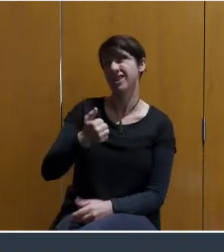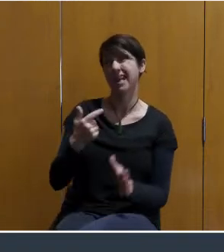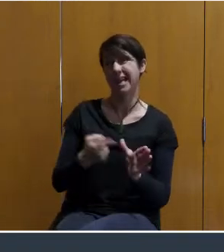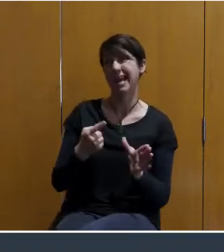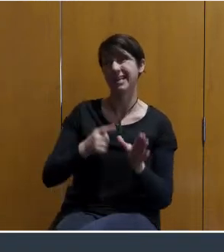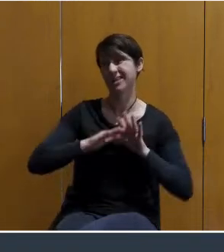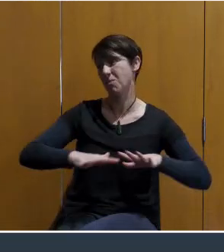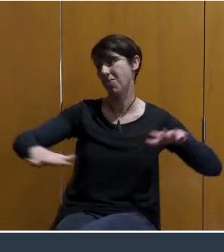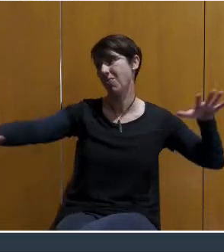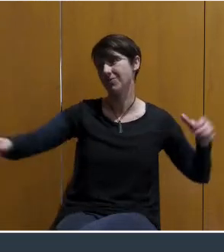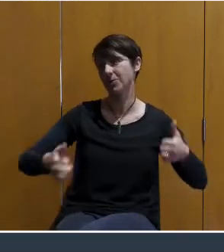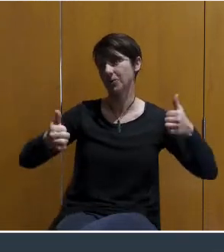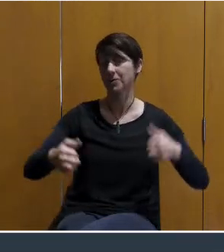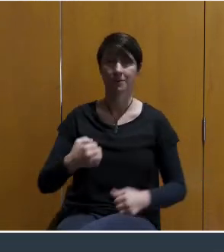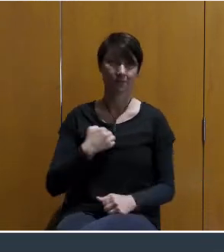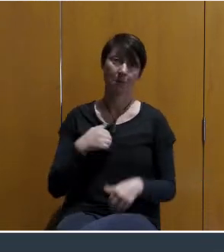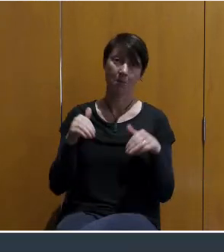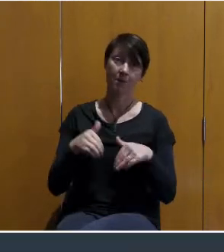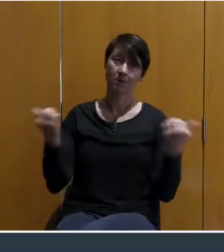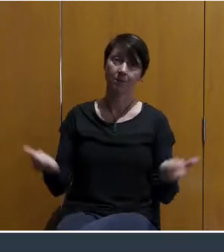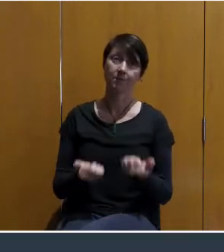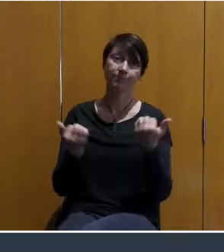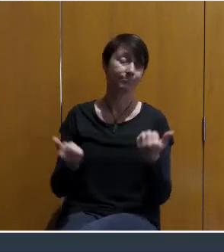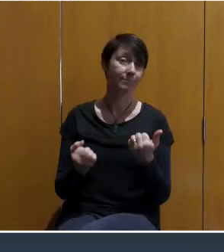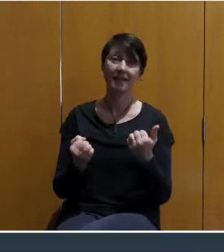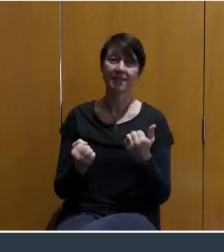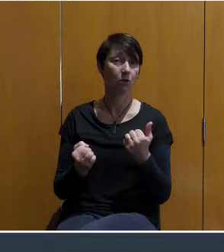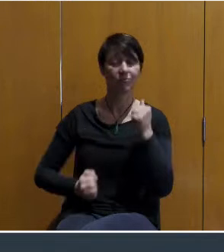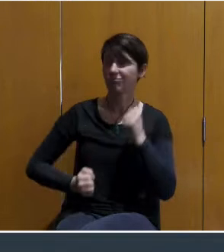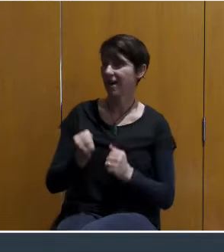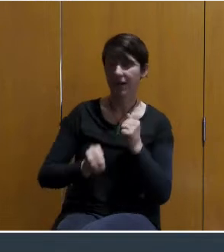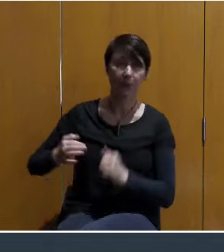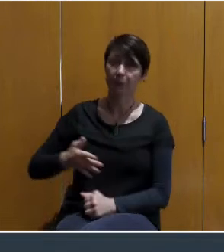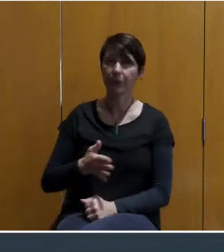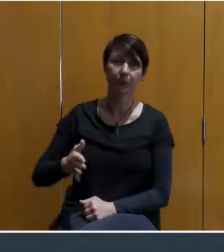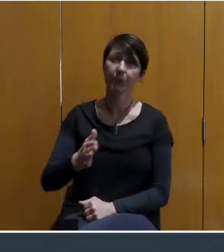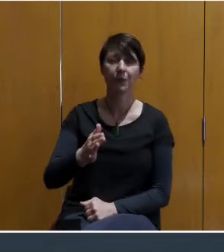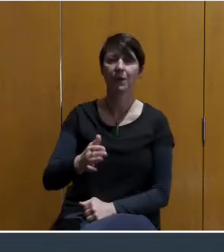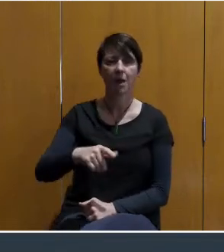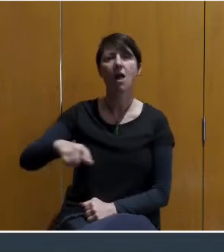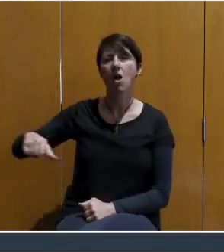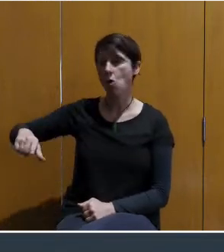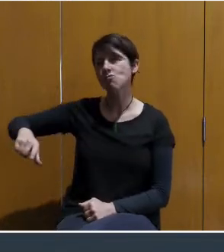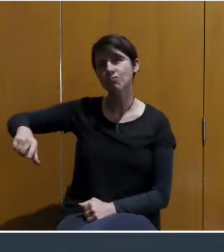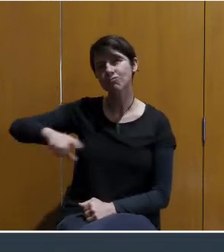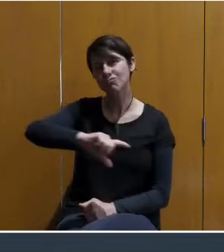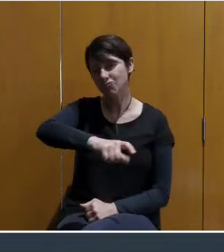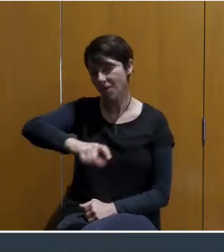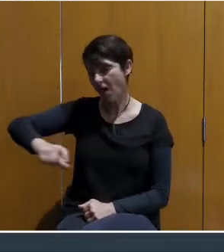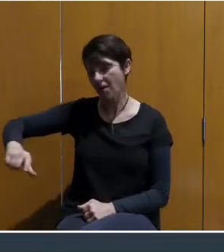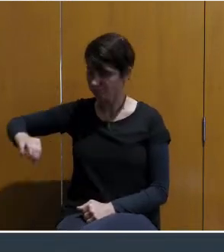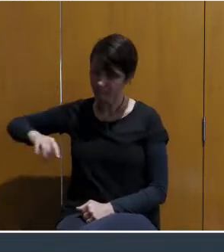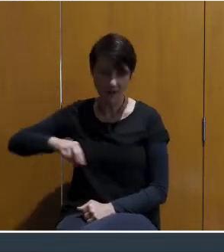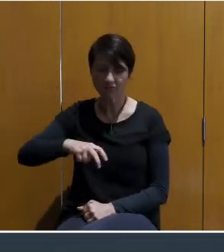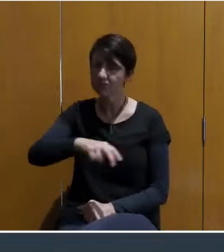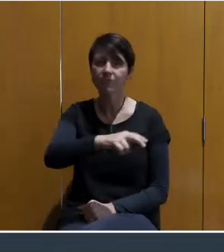And for me, my dog gets plenty of exercise going along the riverbank, and you know, just avoiding busy spaces, because I